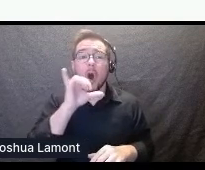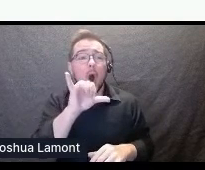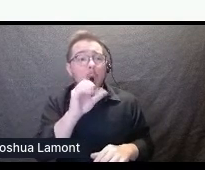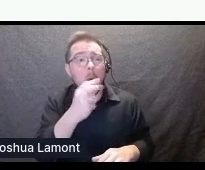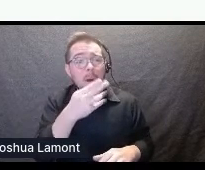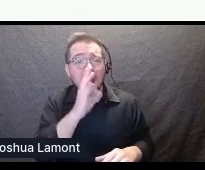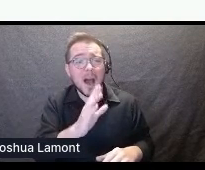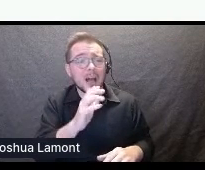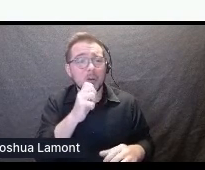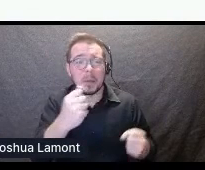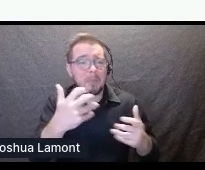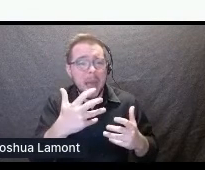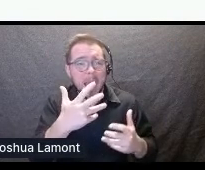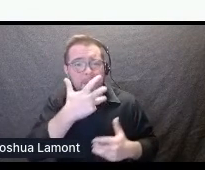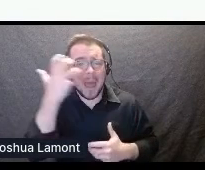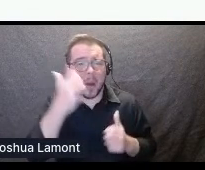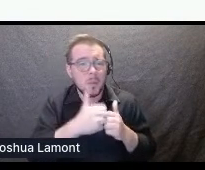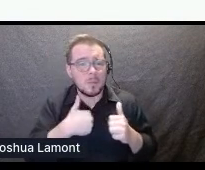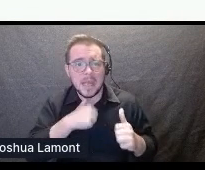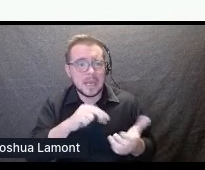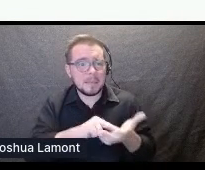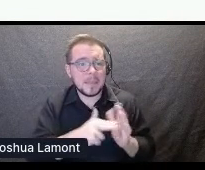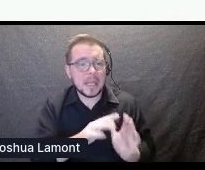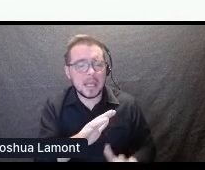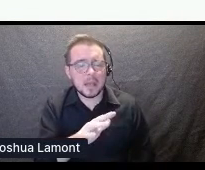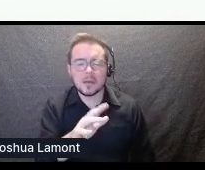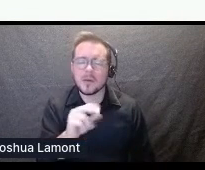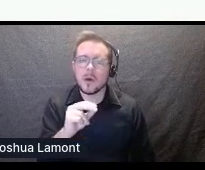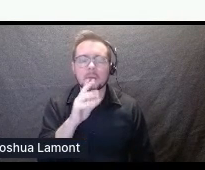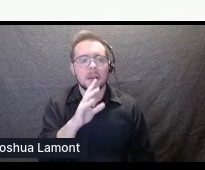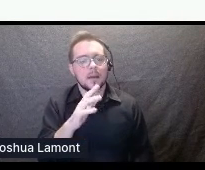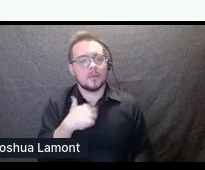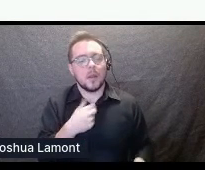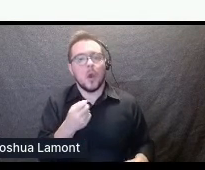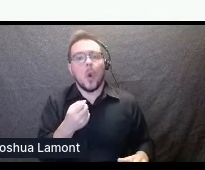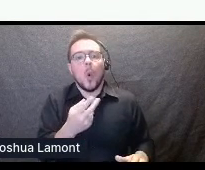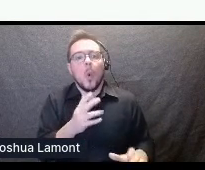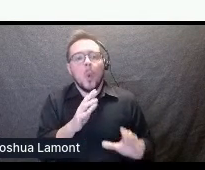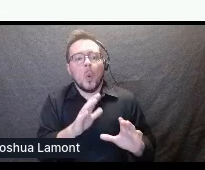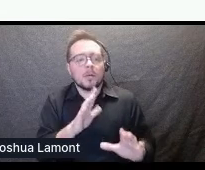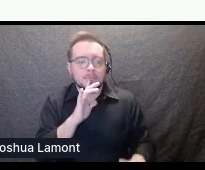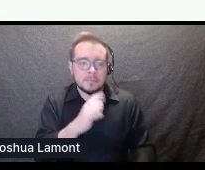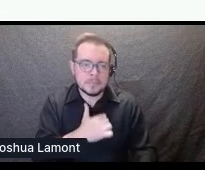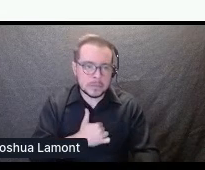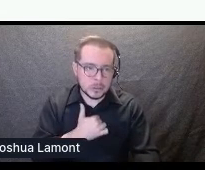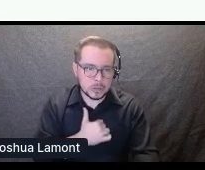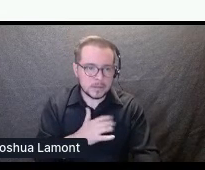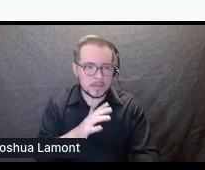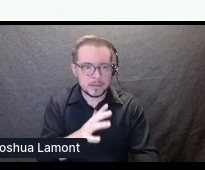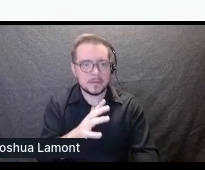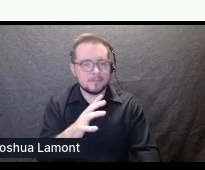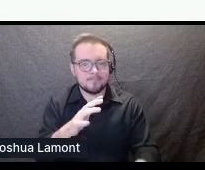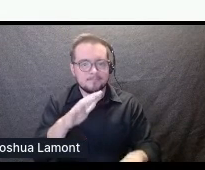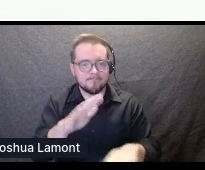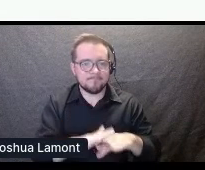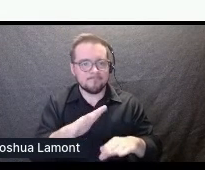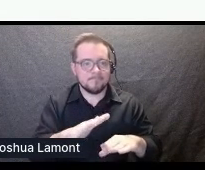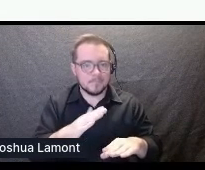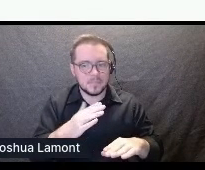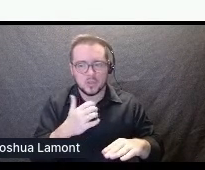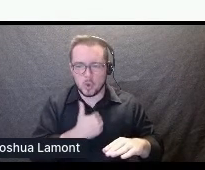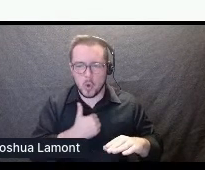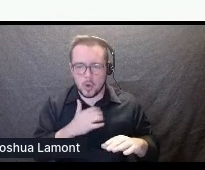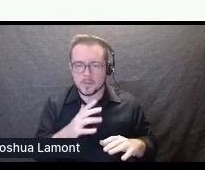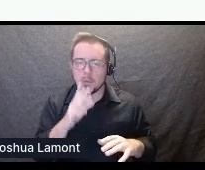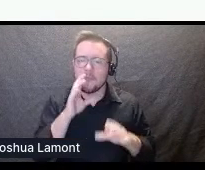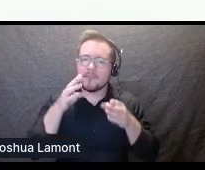don't be mad at me, I didn't mean to. Instead, I'm just going to say, oh my gosh, I'm so sorry that I smashed your toe. So I'm